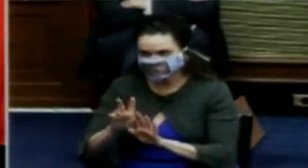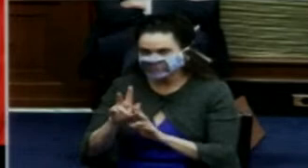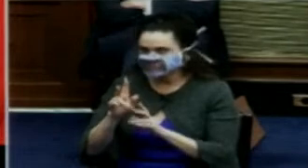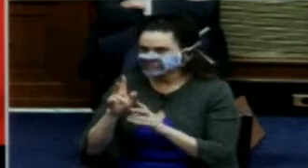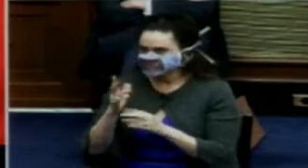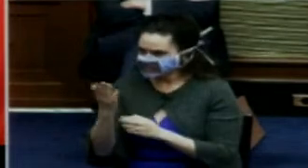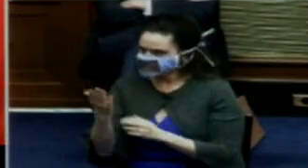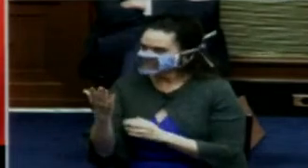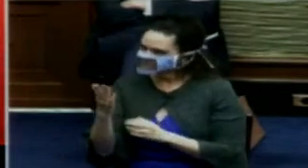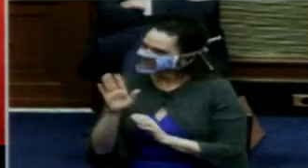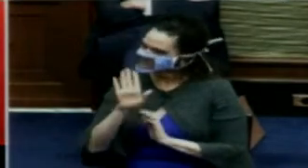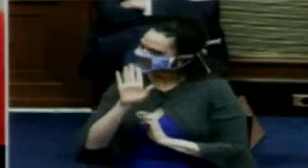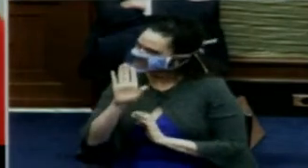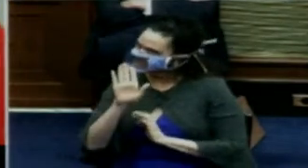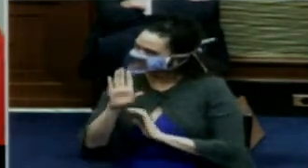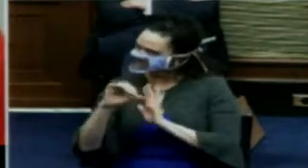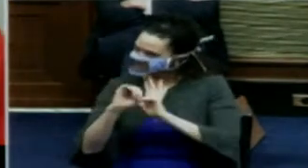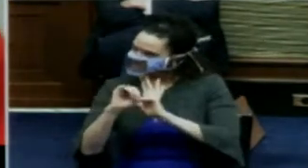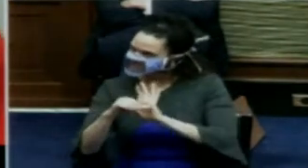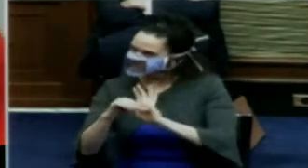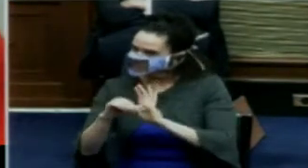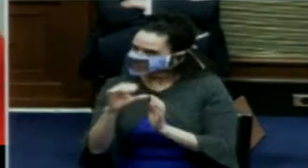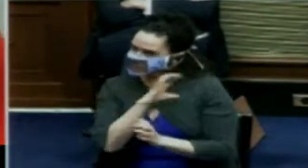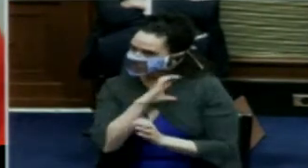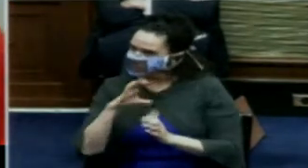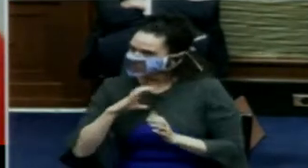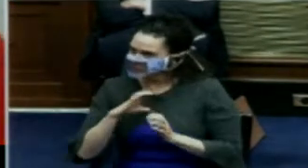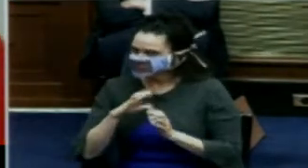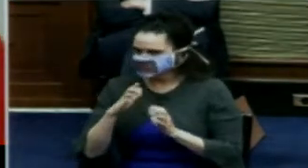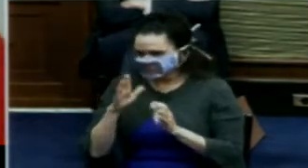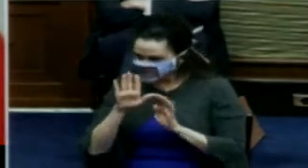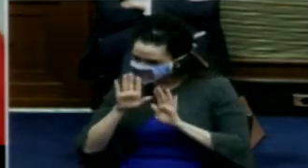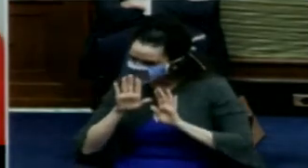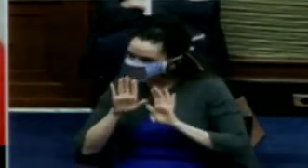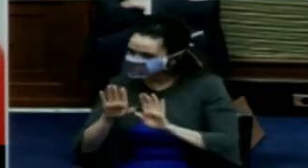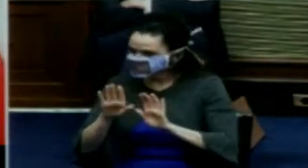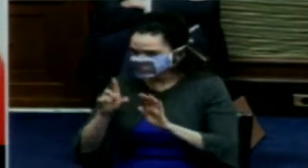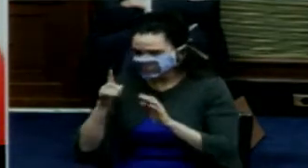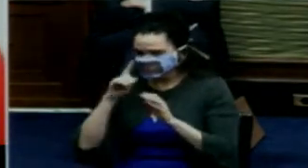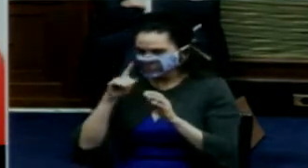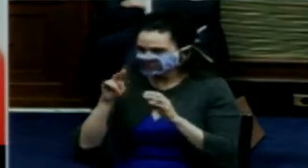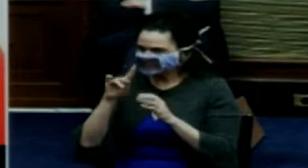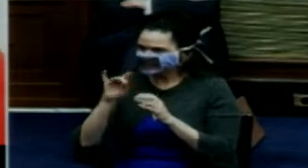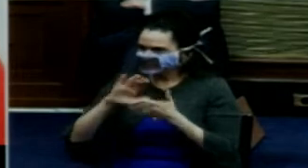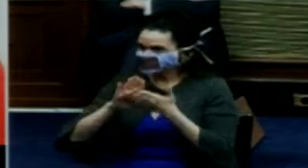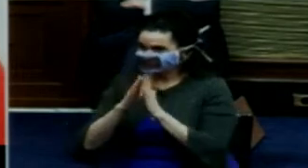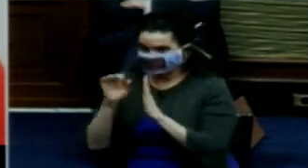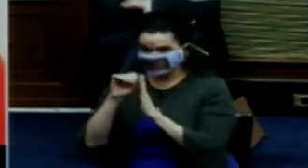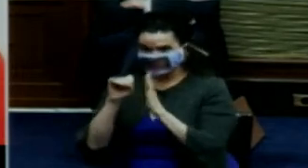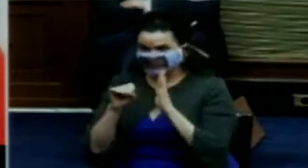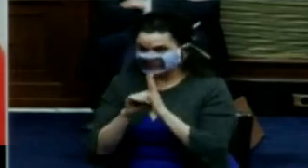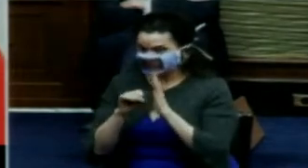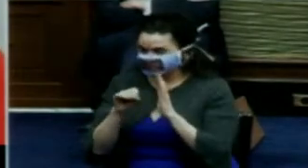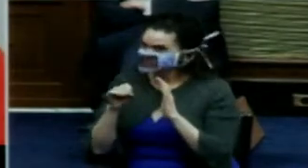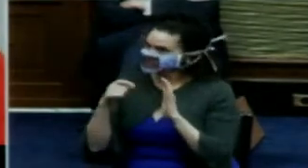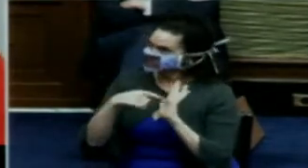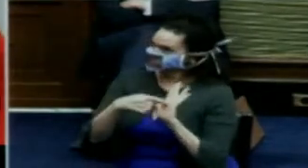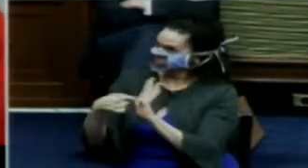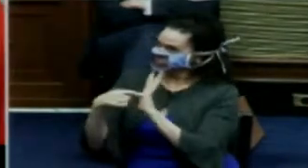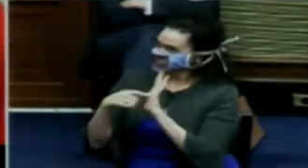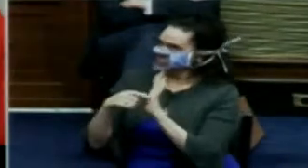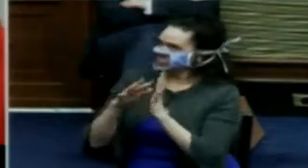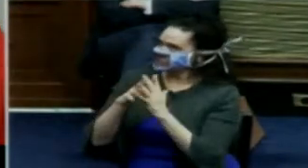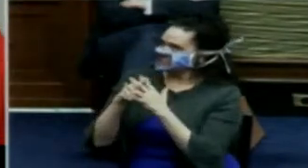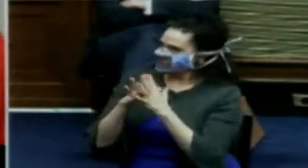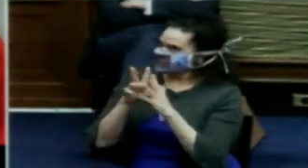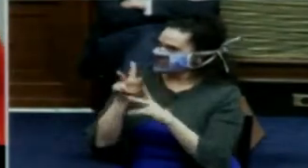of Congress and in front of the American people. And so I commend her for that. I have to